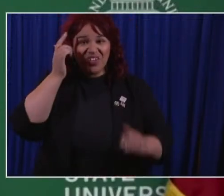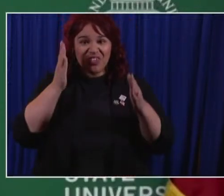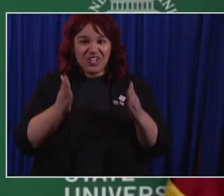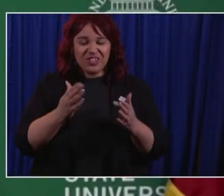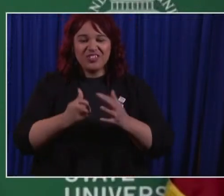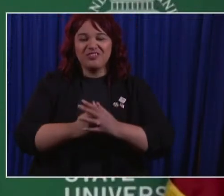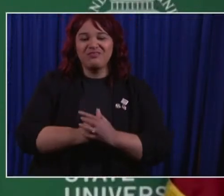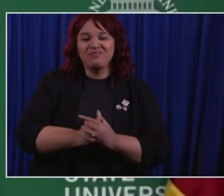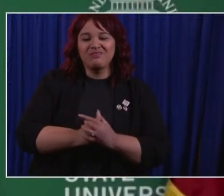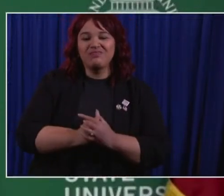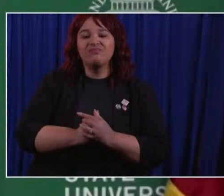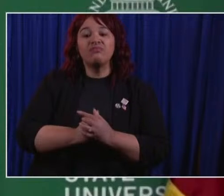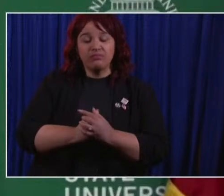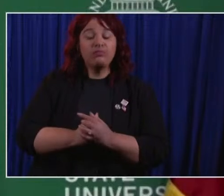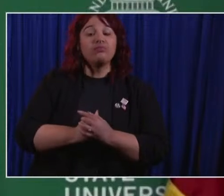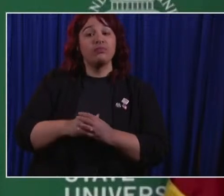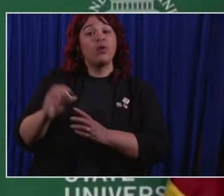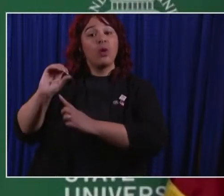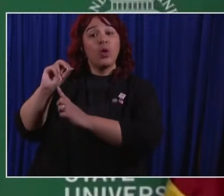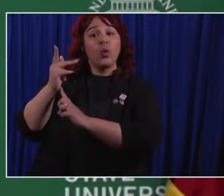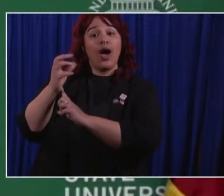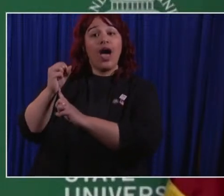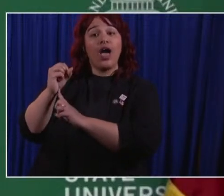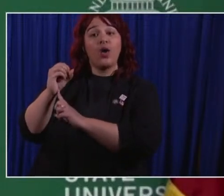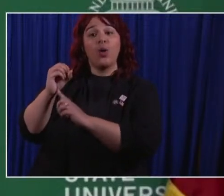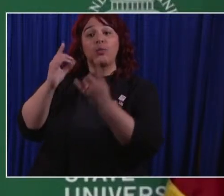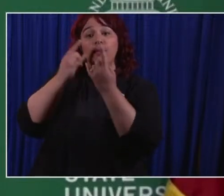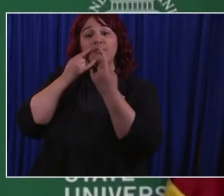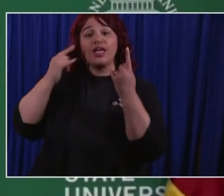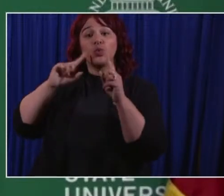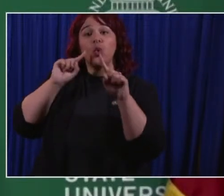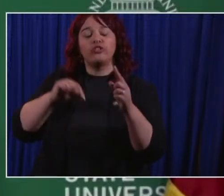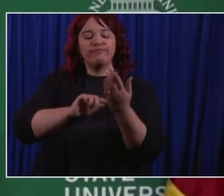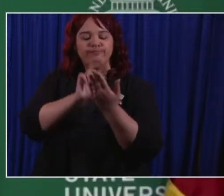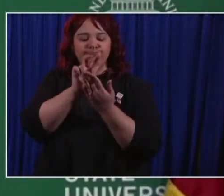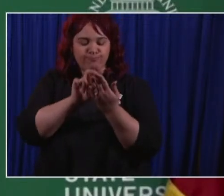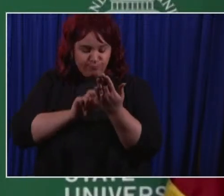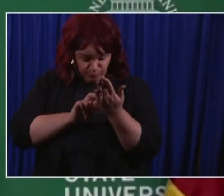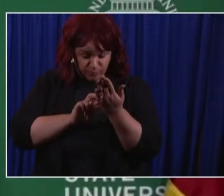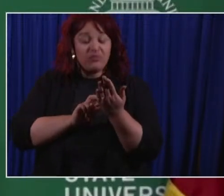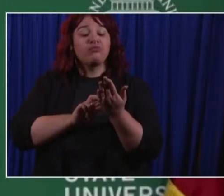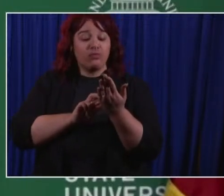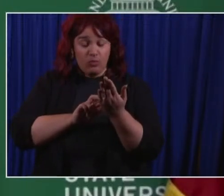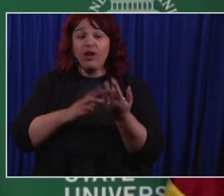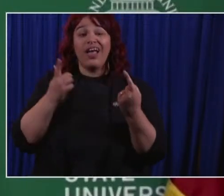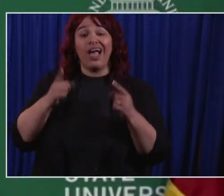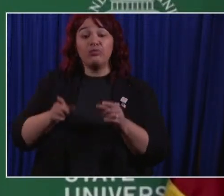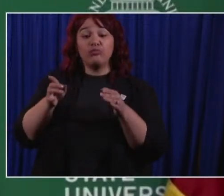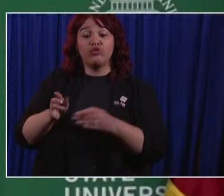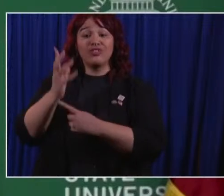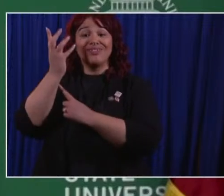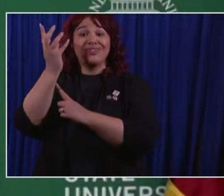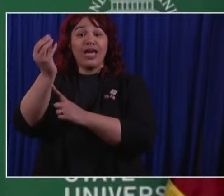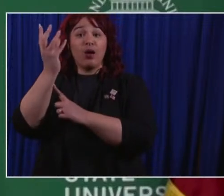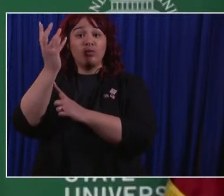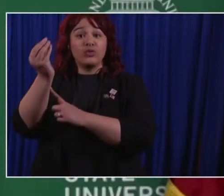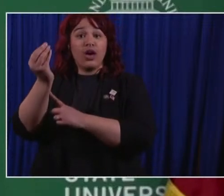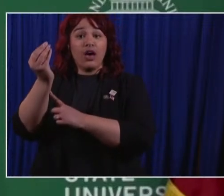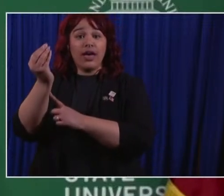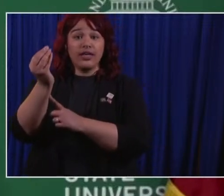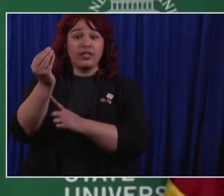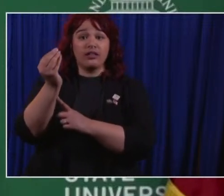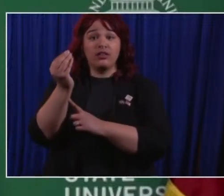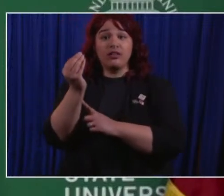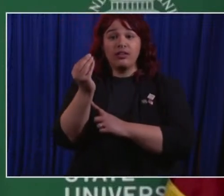looking at Ohio's mask order, it says people should be wearing a mask outdoors if within 6 feet of someone not in their household, but the new CDC